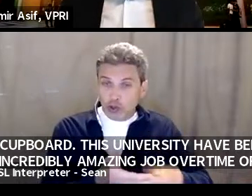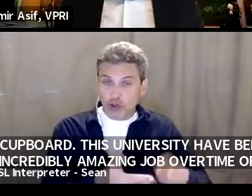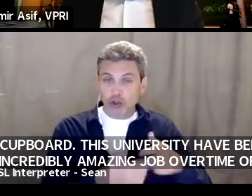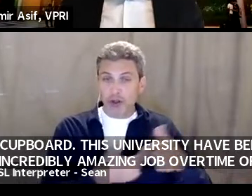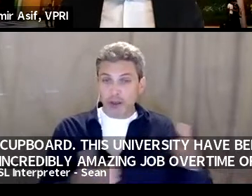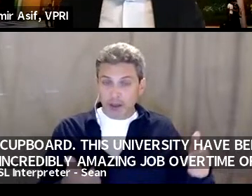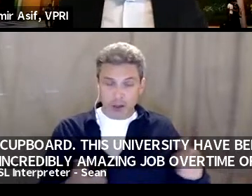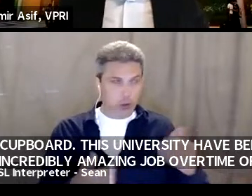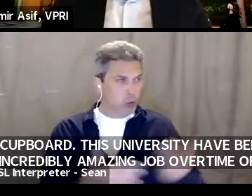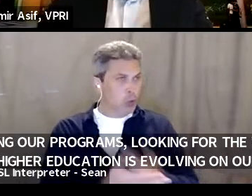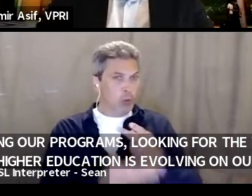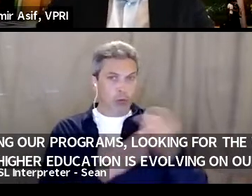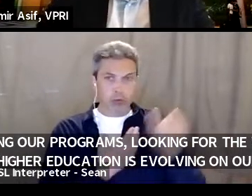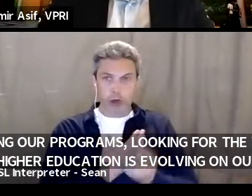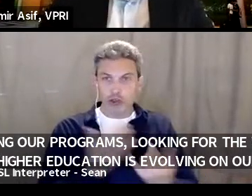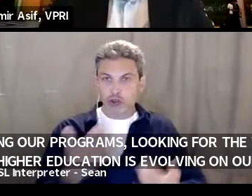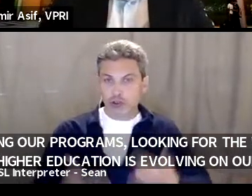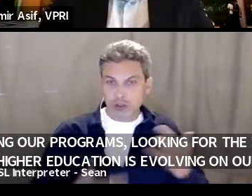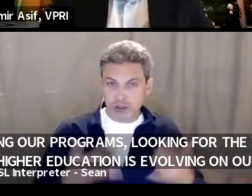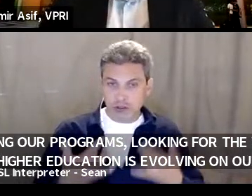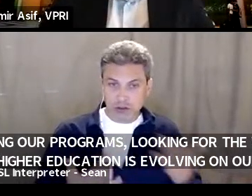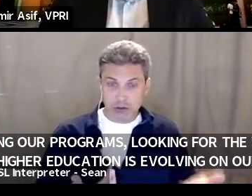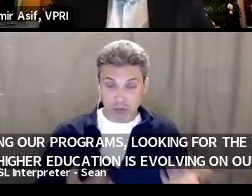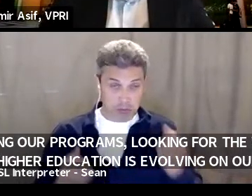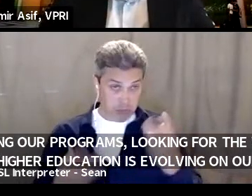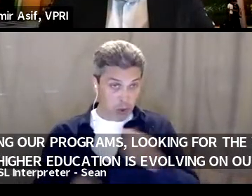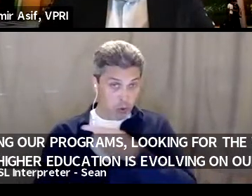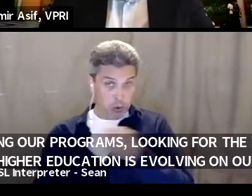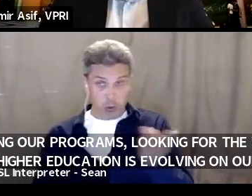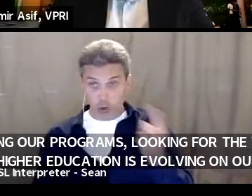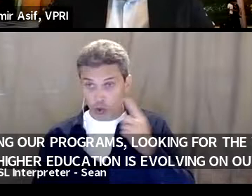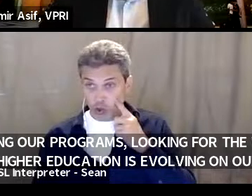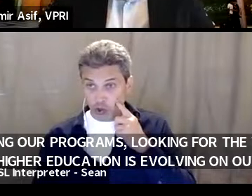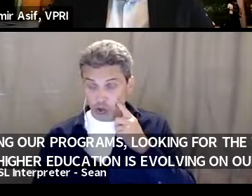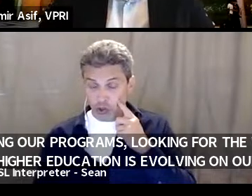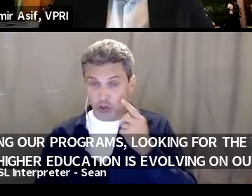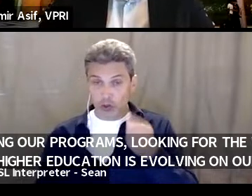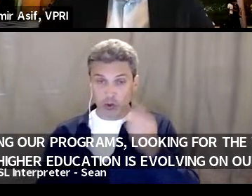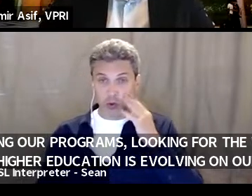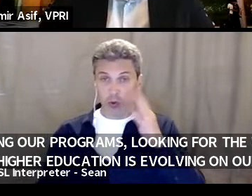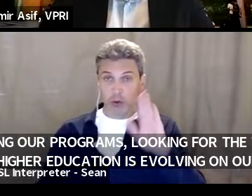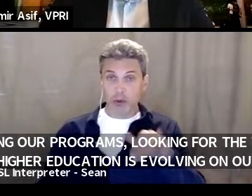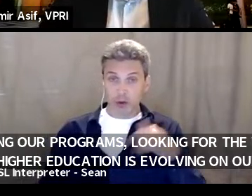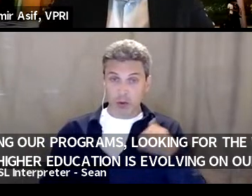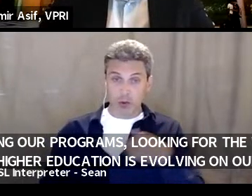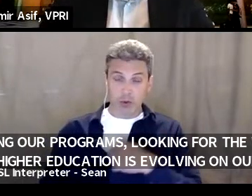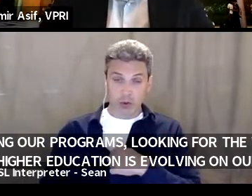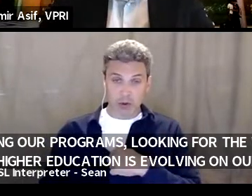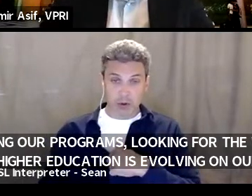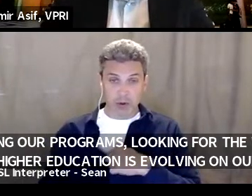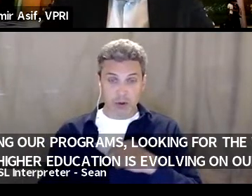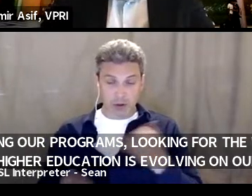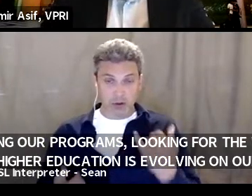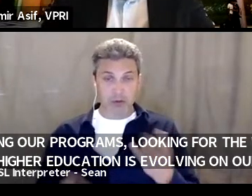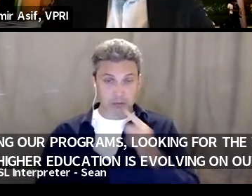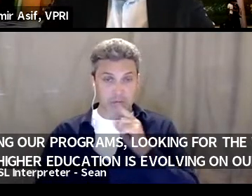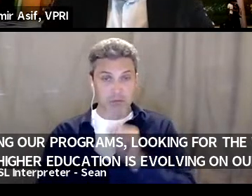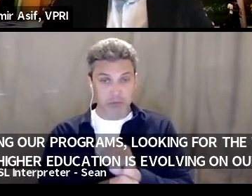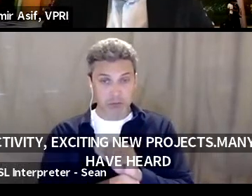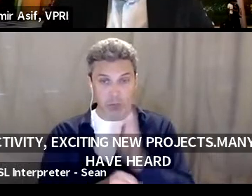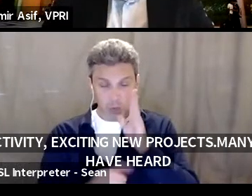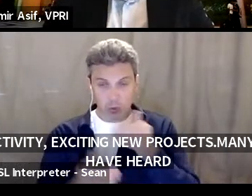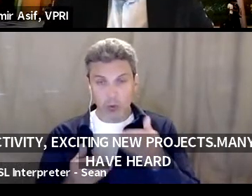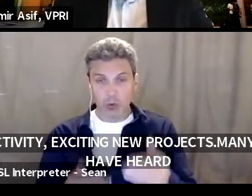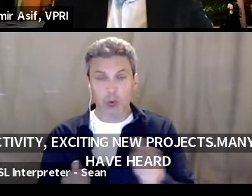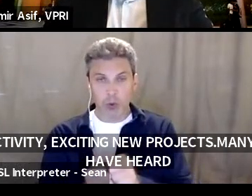new projects. Many of you may have heard that we're found the means by which to go ahead with the Markham